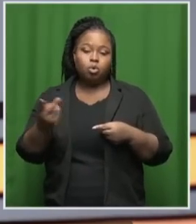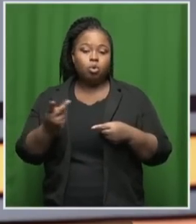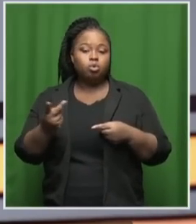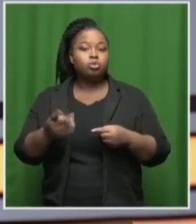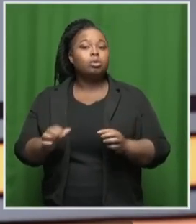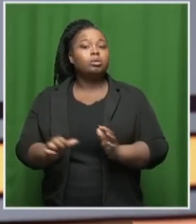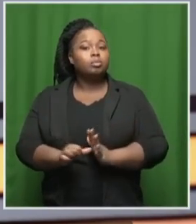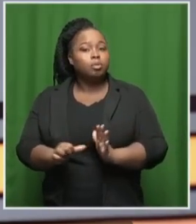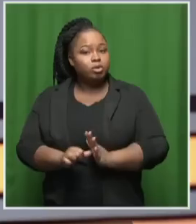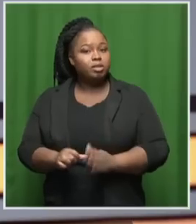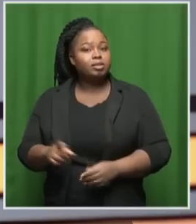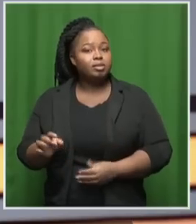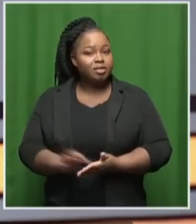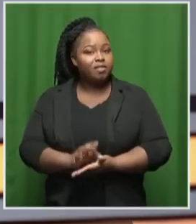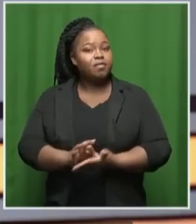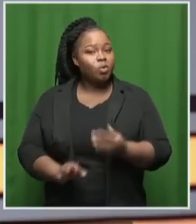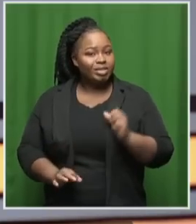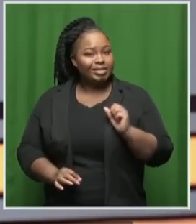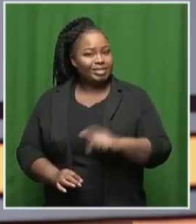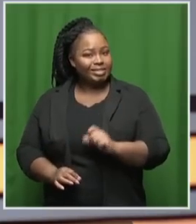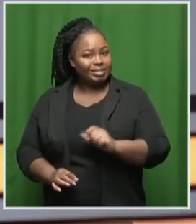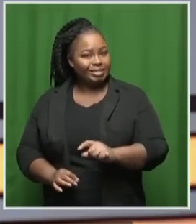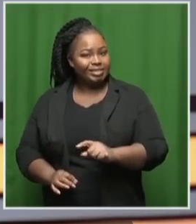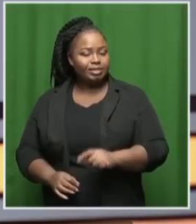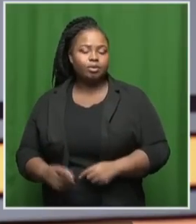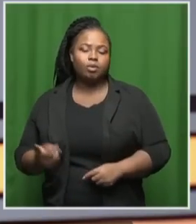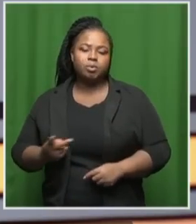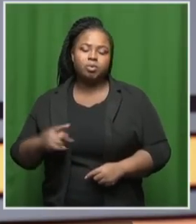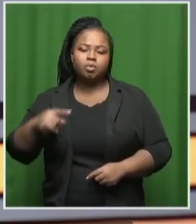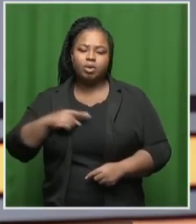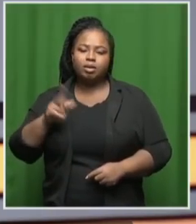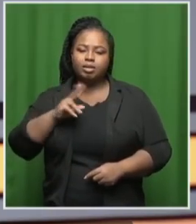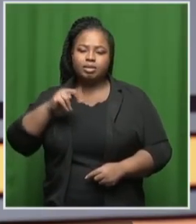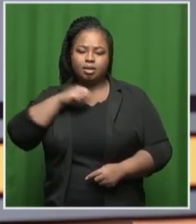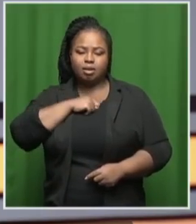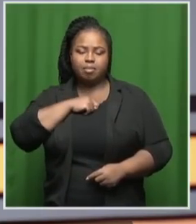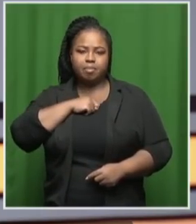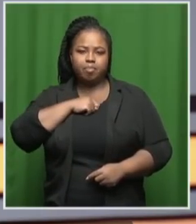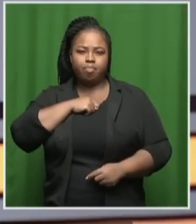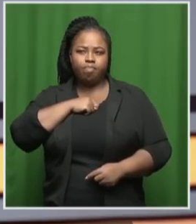the importance of the vote in KwaZulu-Natal. And that KwaZulu-Natal